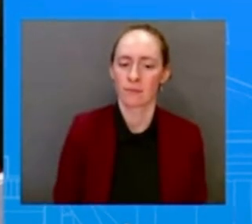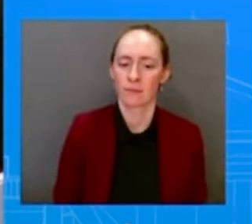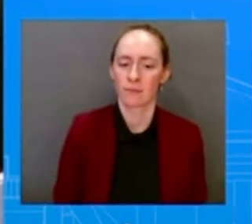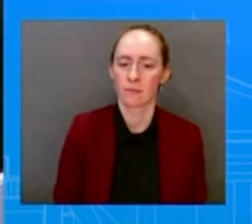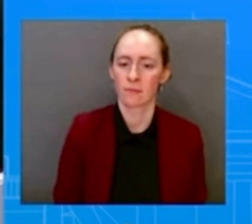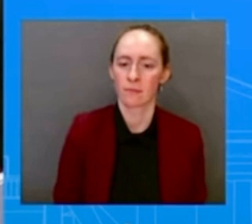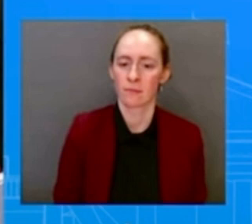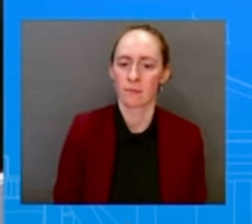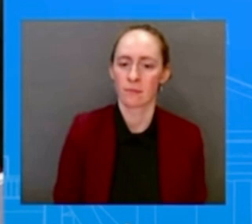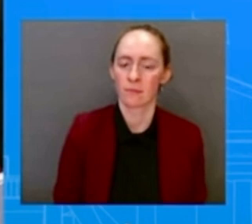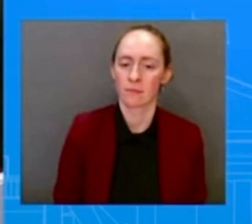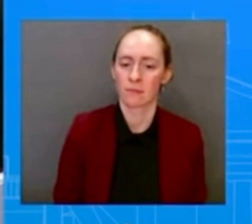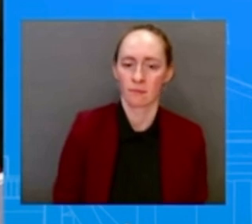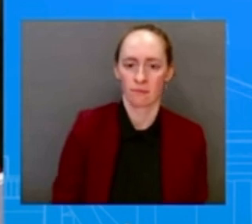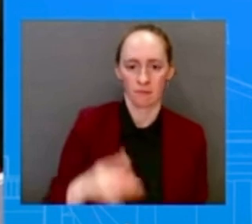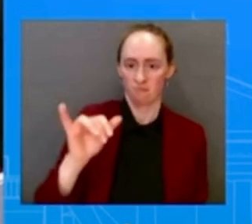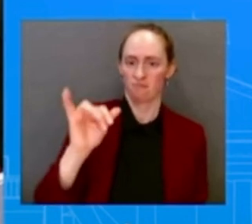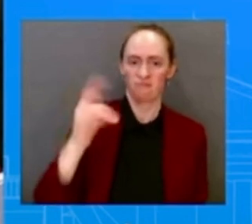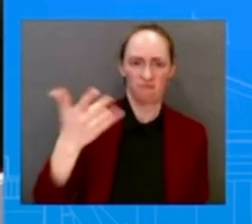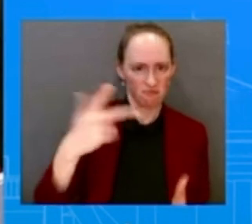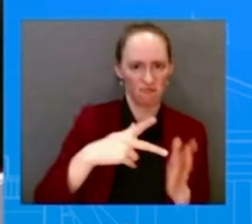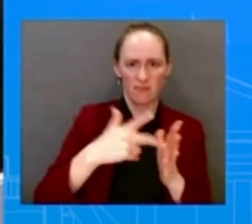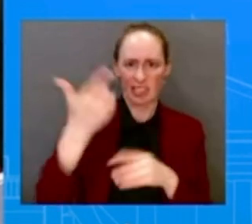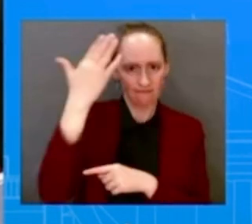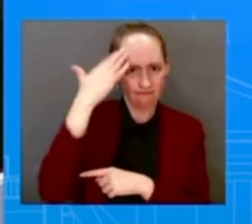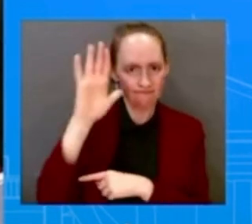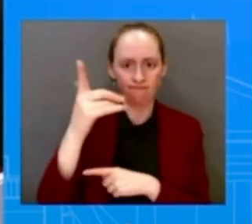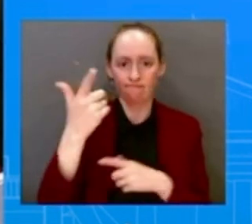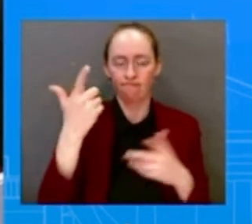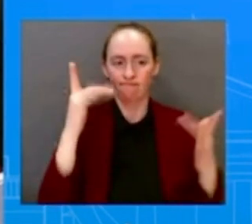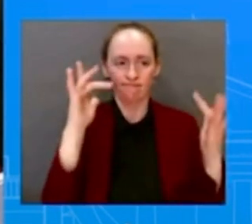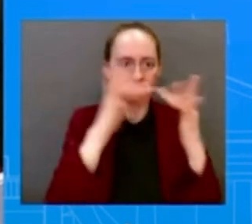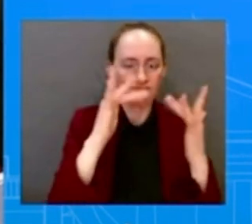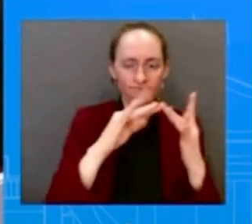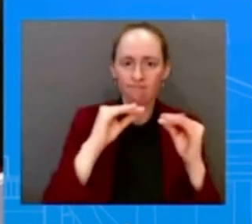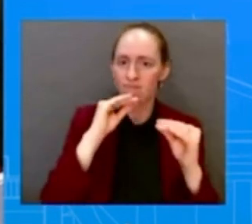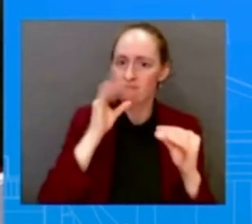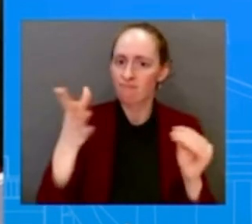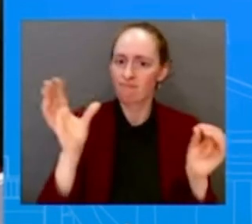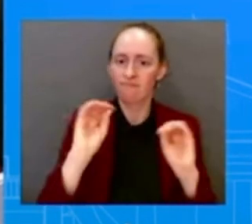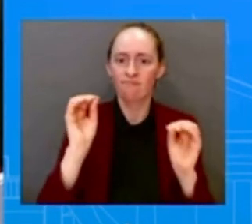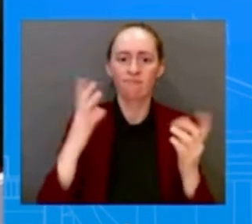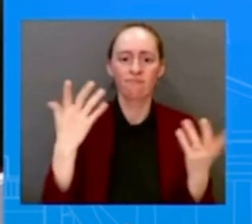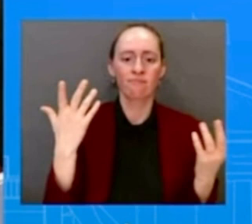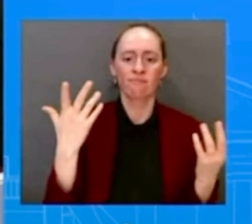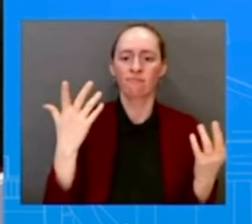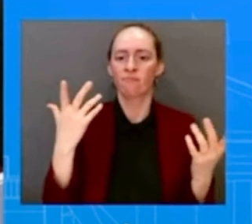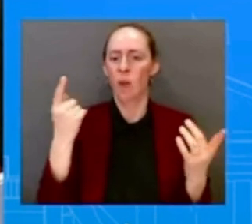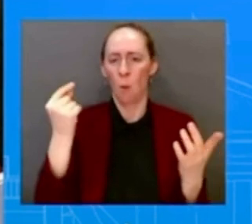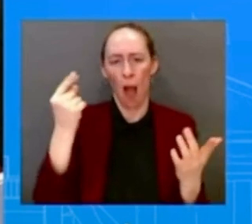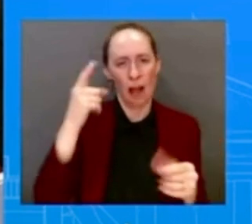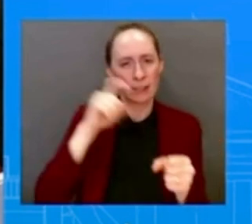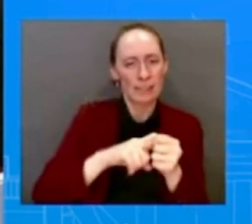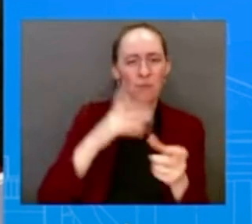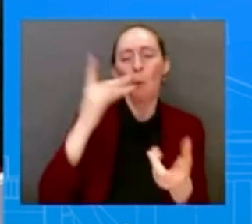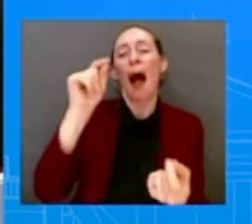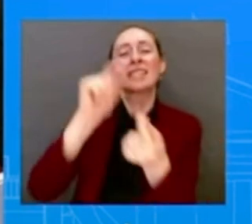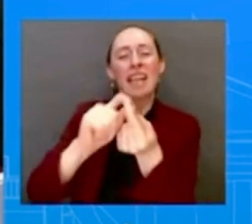devices they were targeting, as I understand it. So that being said, how can the president say it was not a major breach if we don't know